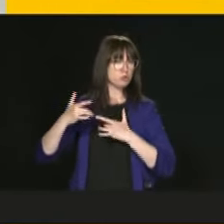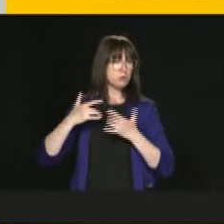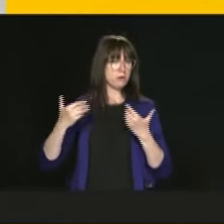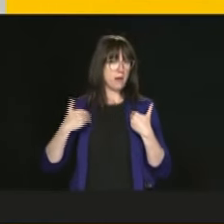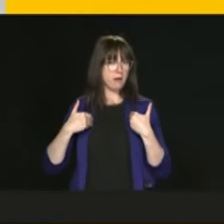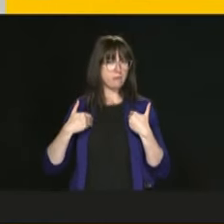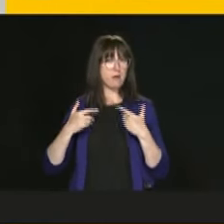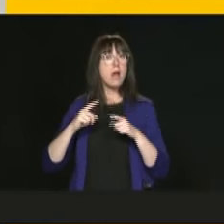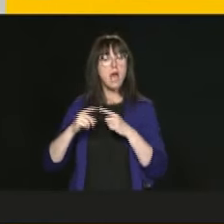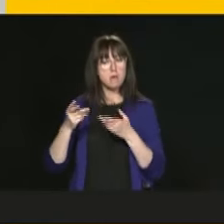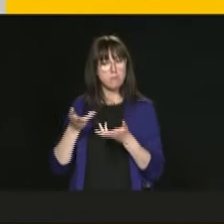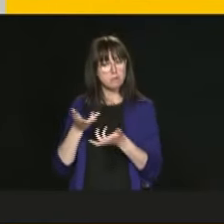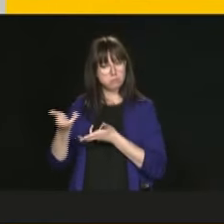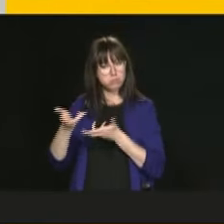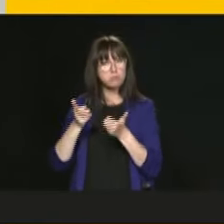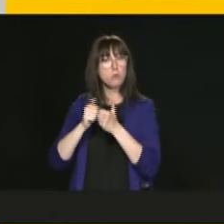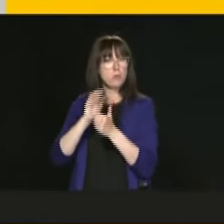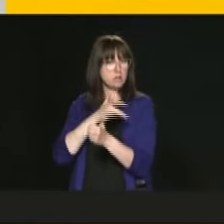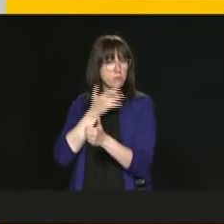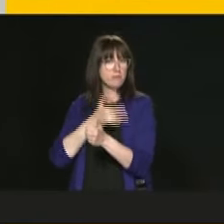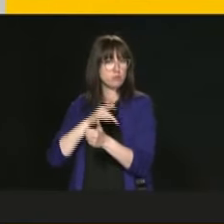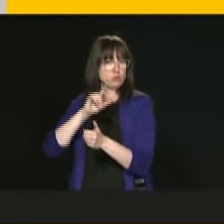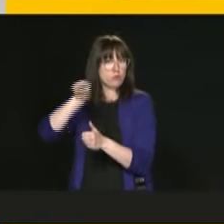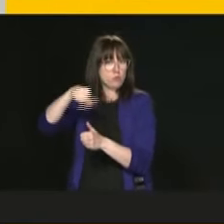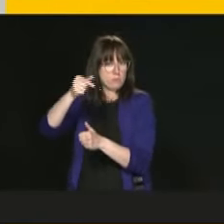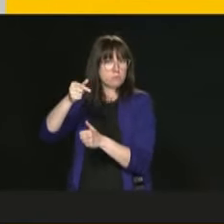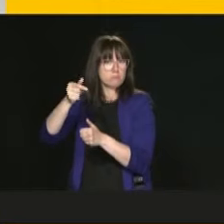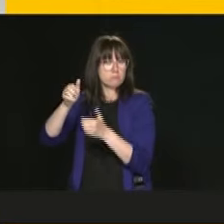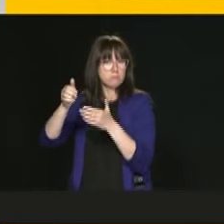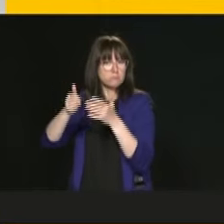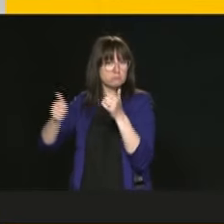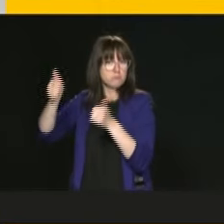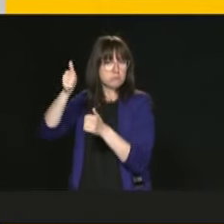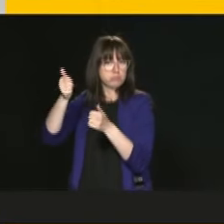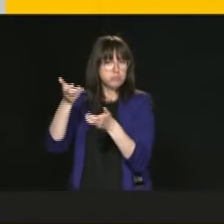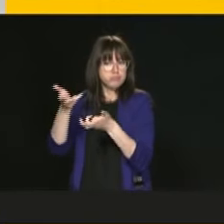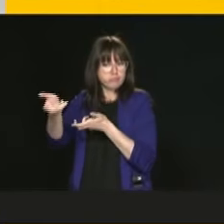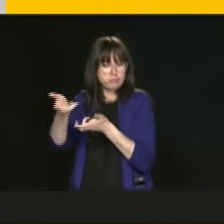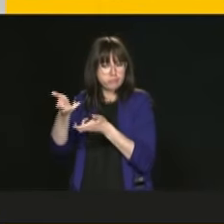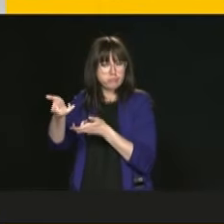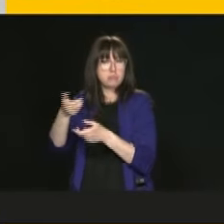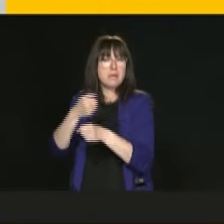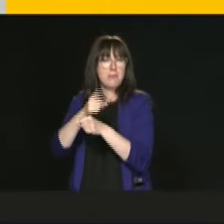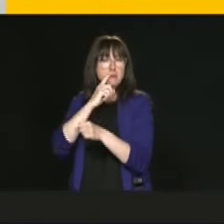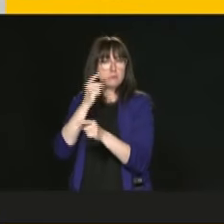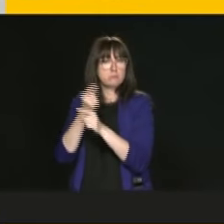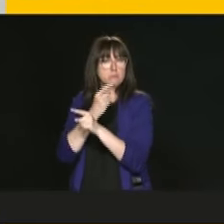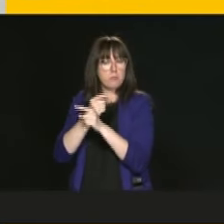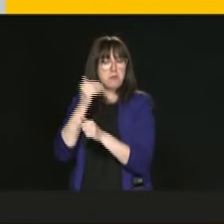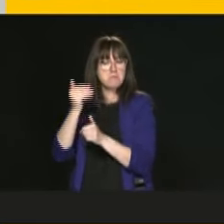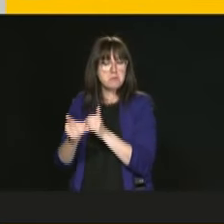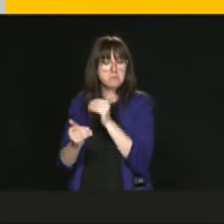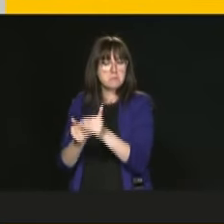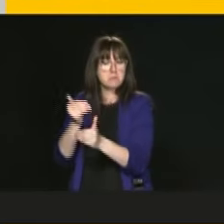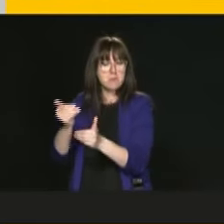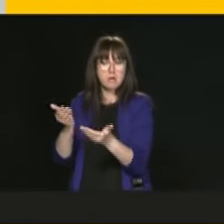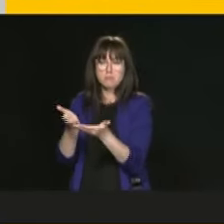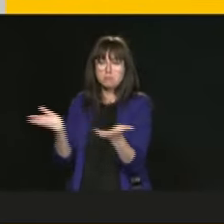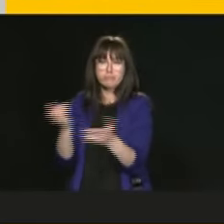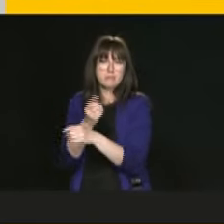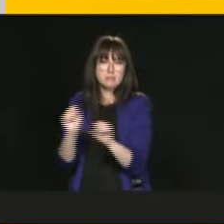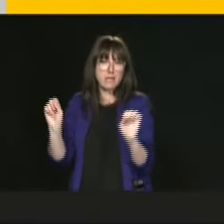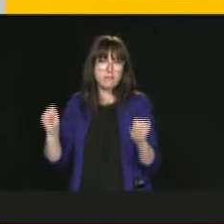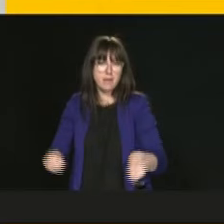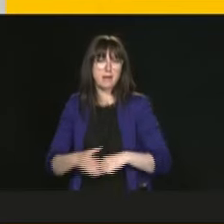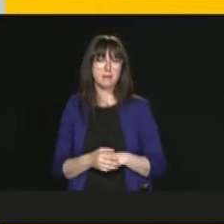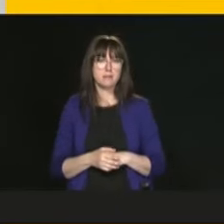including François Legault's government, to ensure that we are taking the right decisions to keep people safe. Of course I'm worried